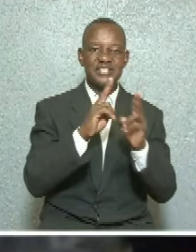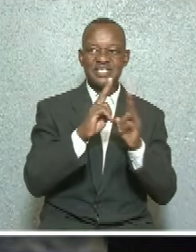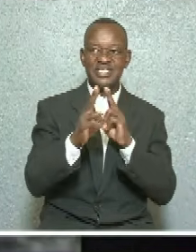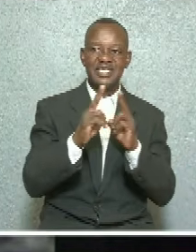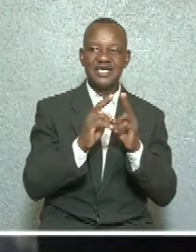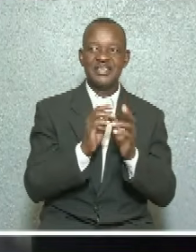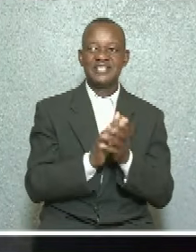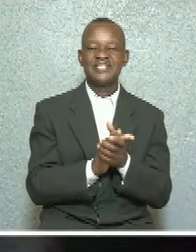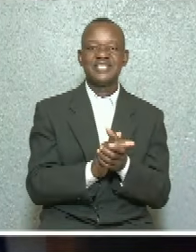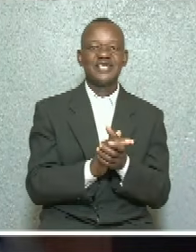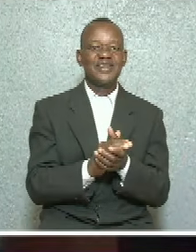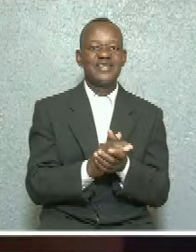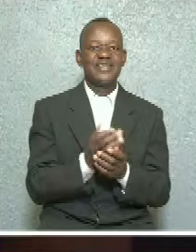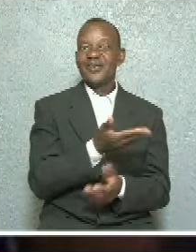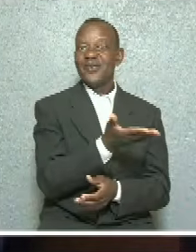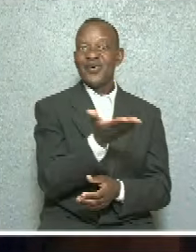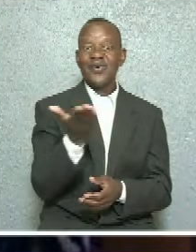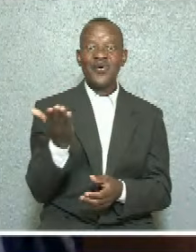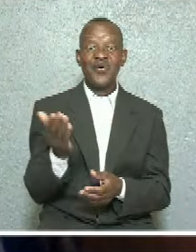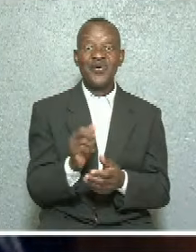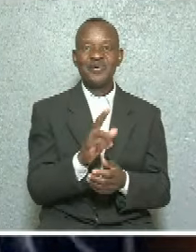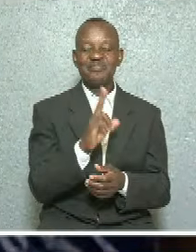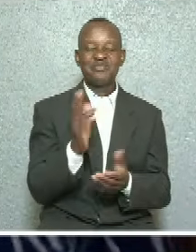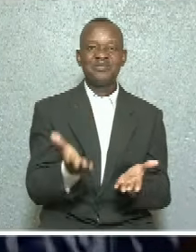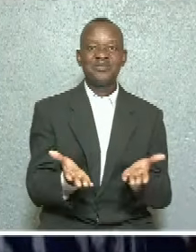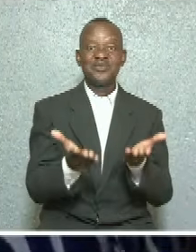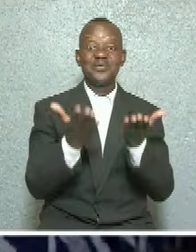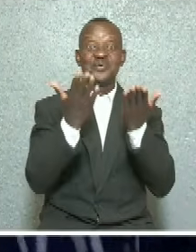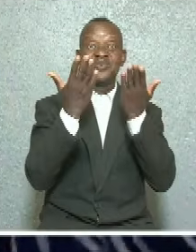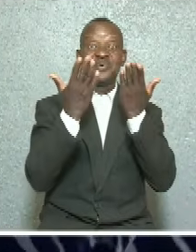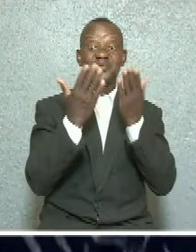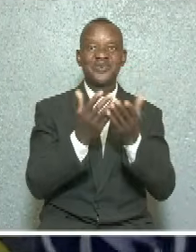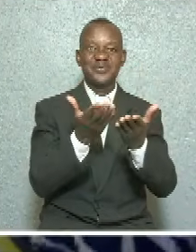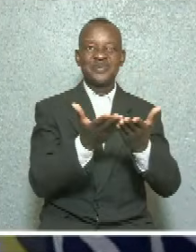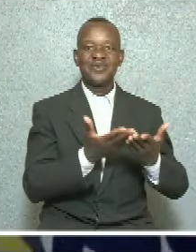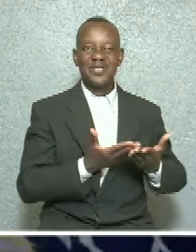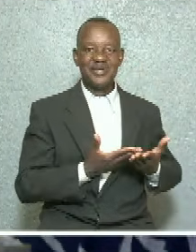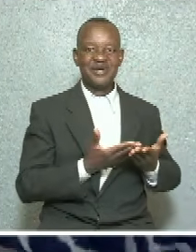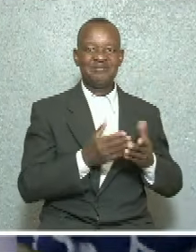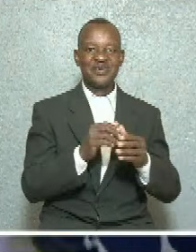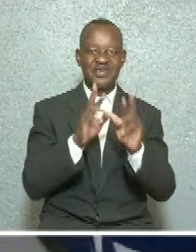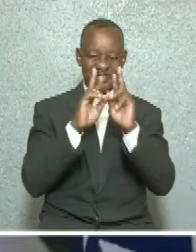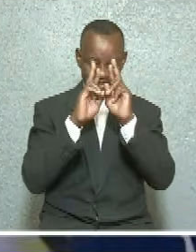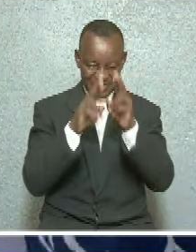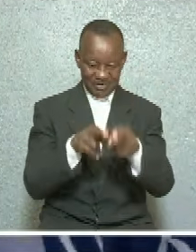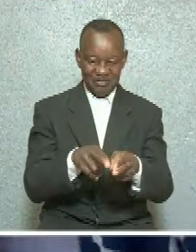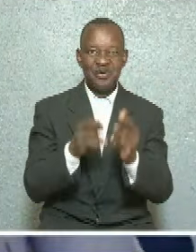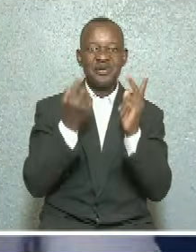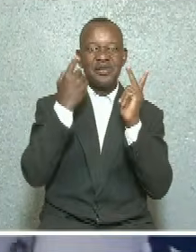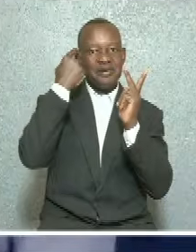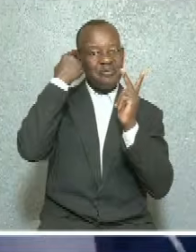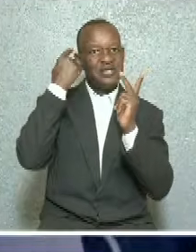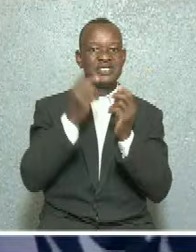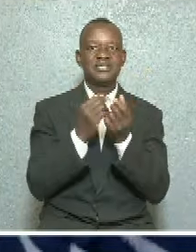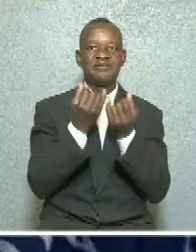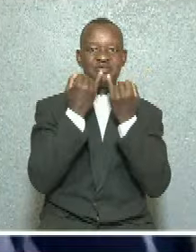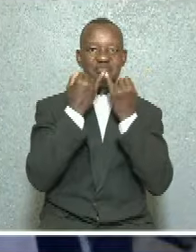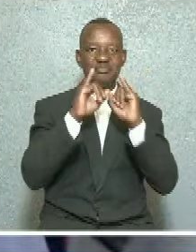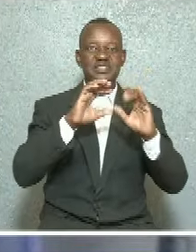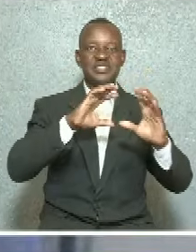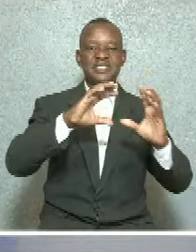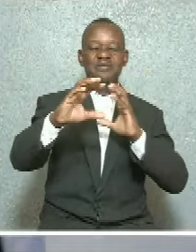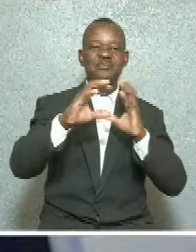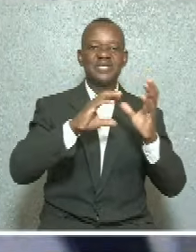Emma Theophilus, our Minister of Information Communication Technology. Shall we rise? Can we welcome her with a big round of